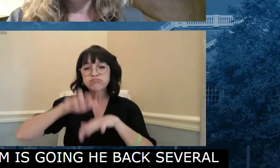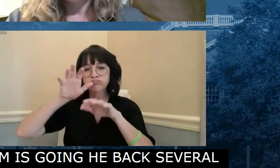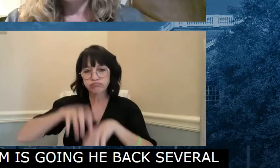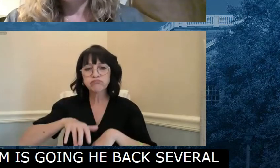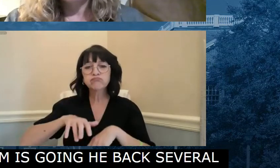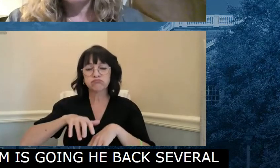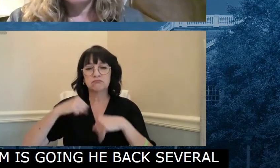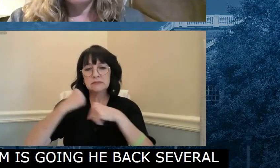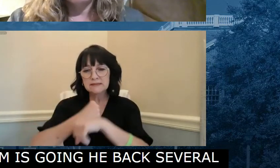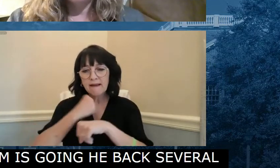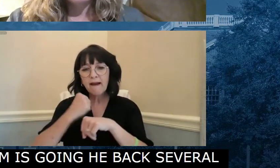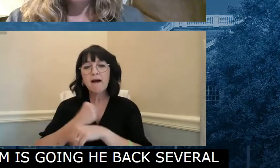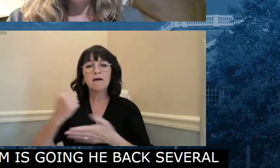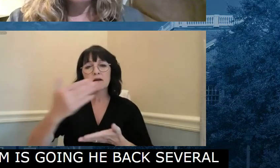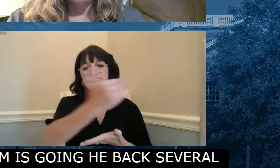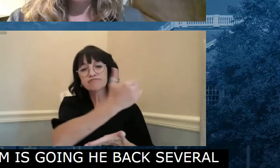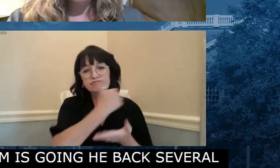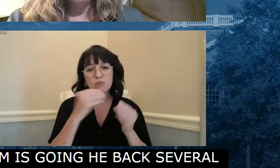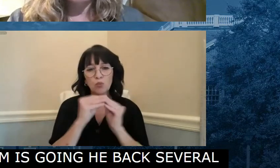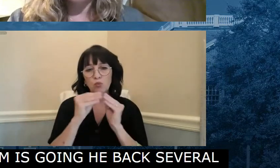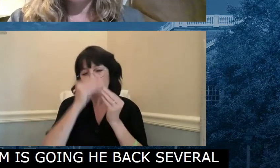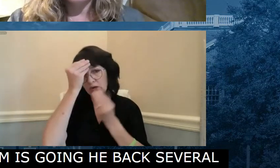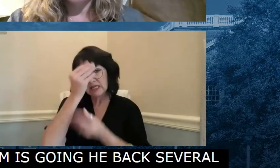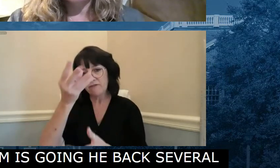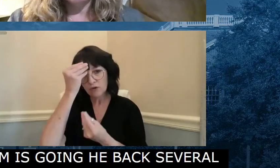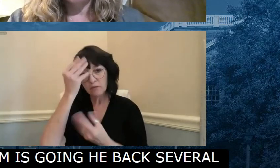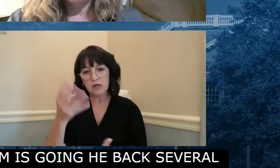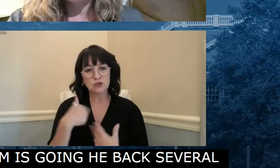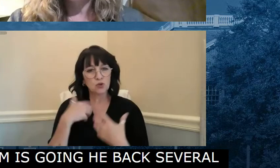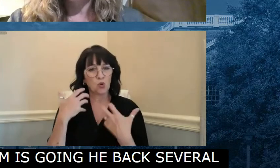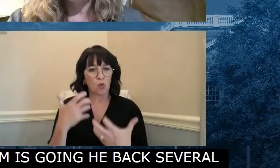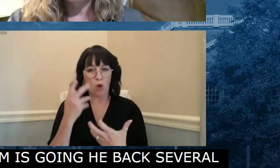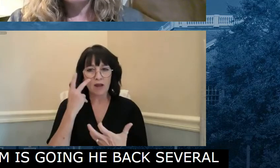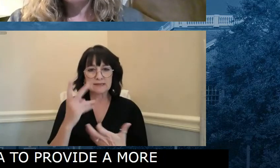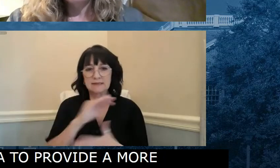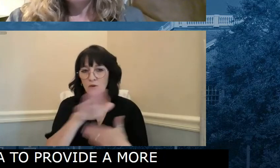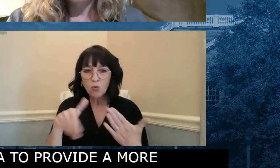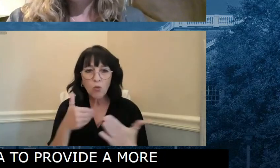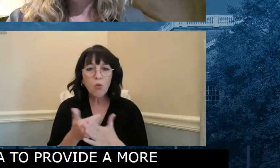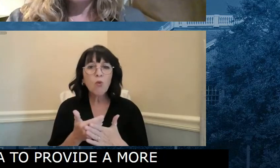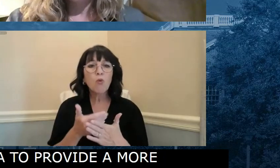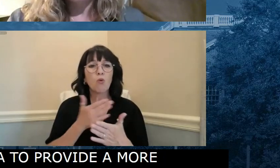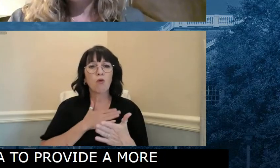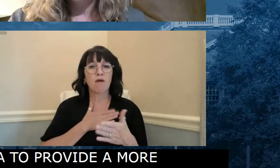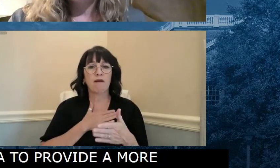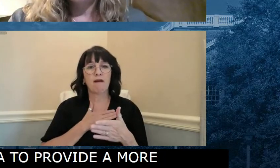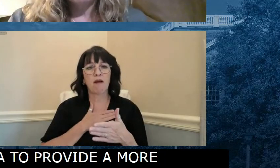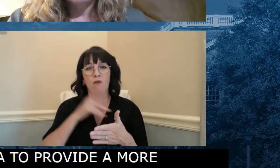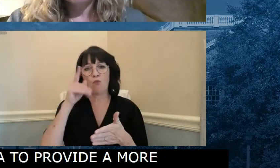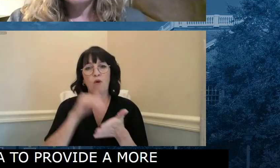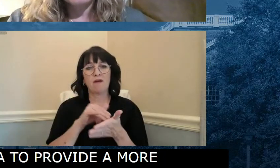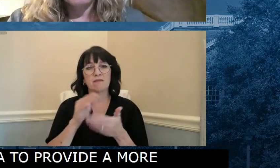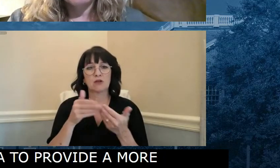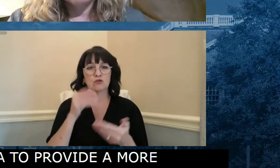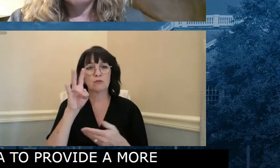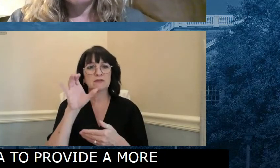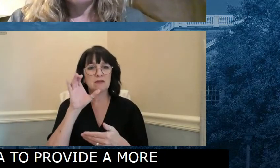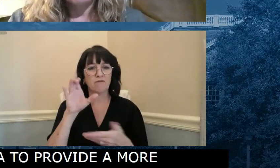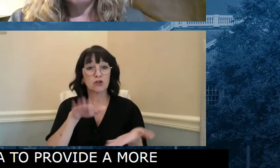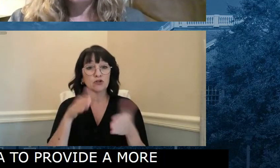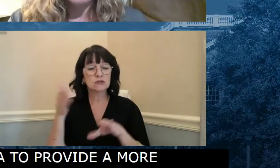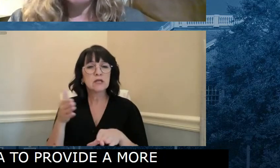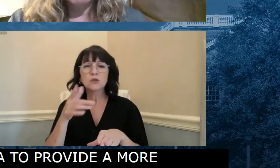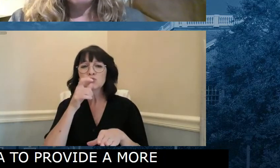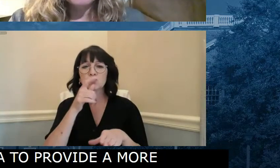more complete set of information on that. But we also do keep a close eye on what we